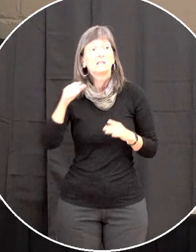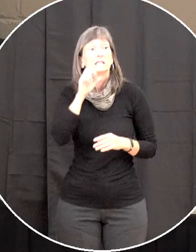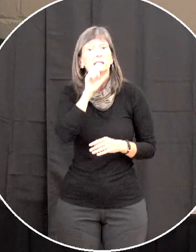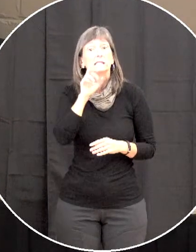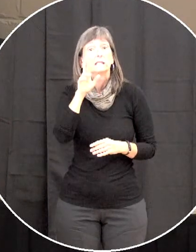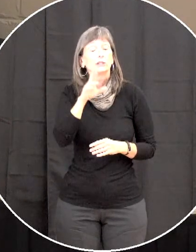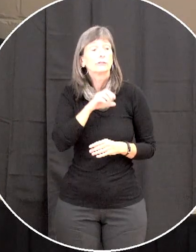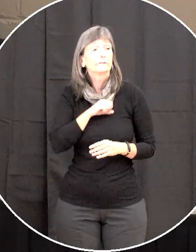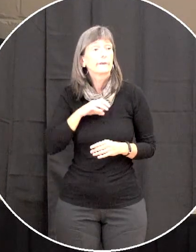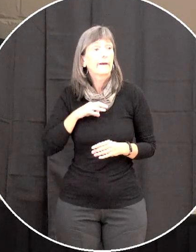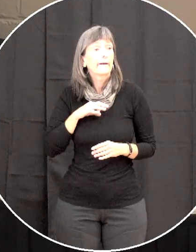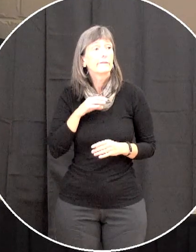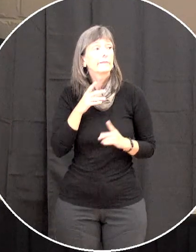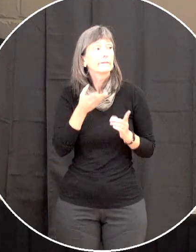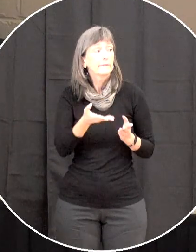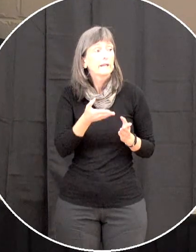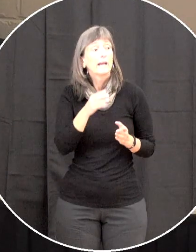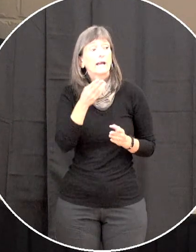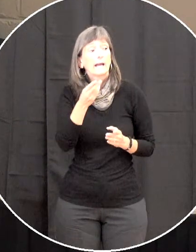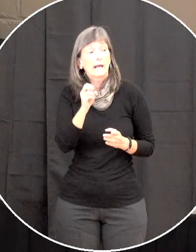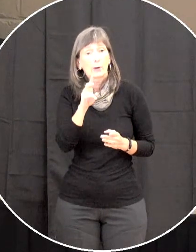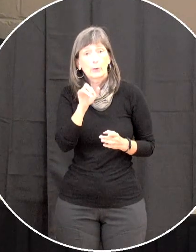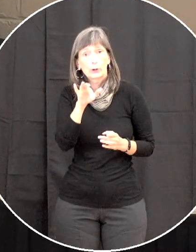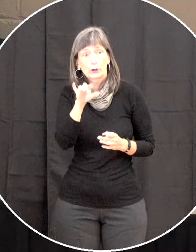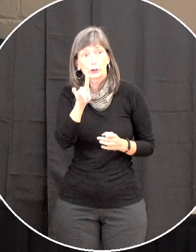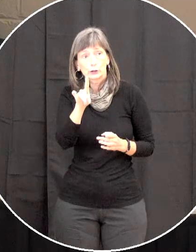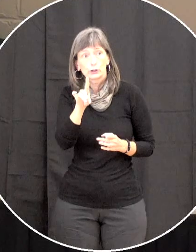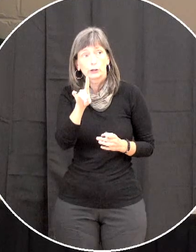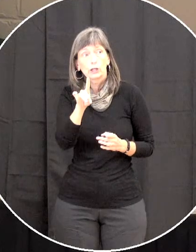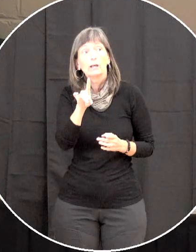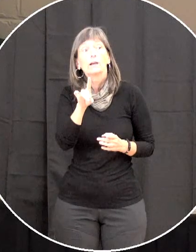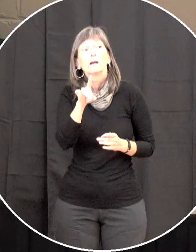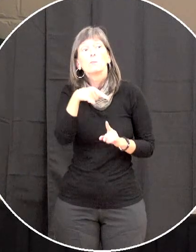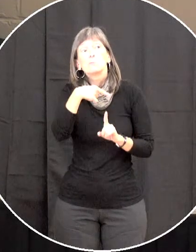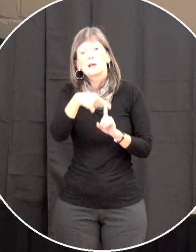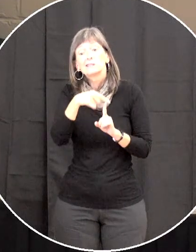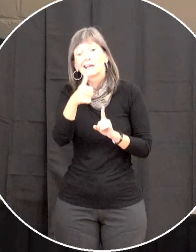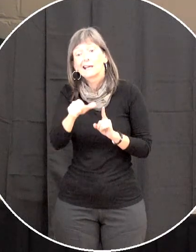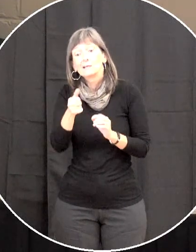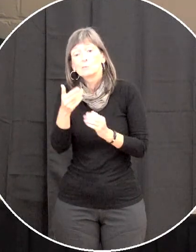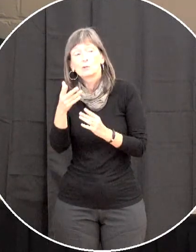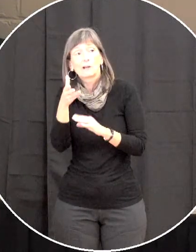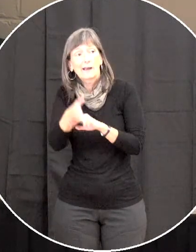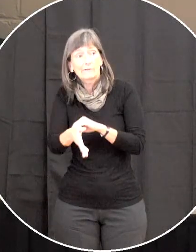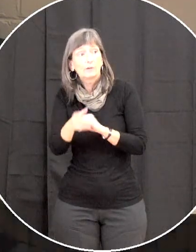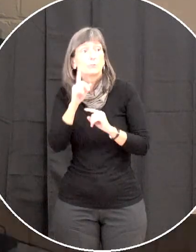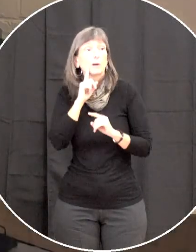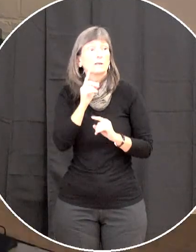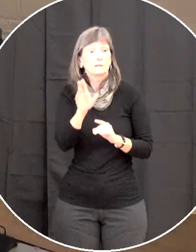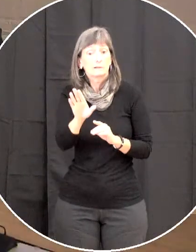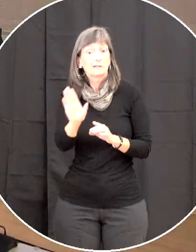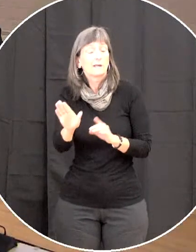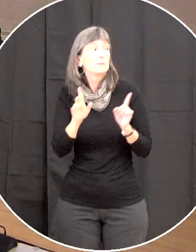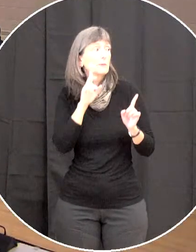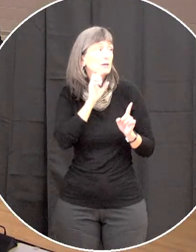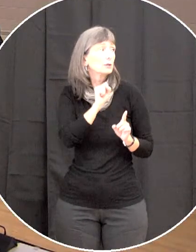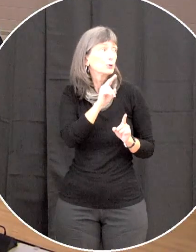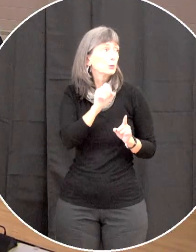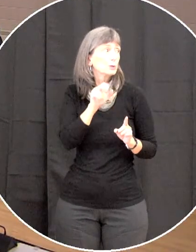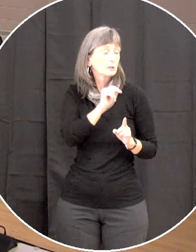to look to Hayward afterwards to deal with the motions associated with the report. So, Susan. Thank you, Mr.